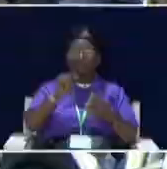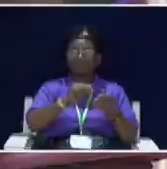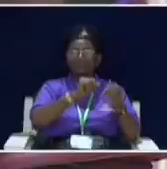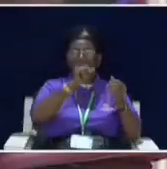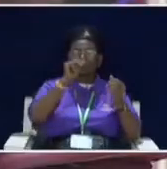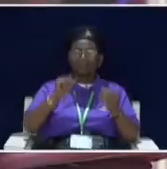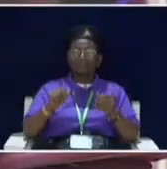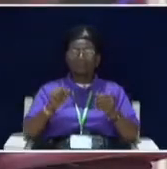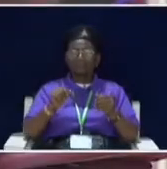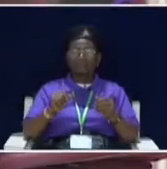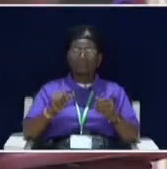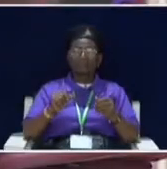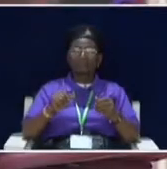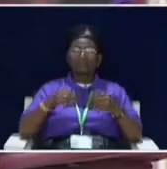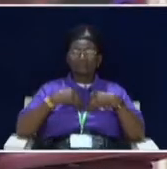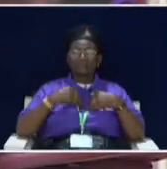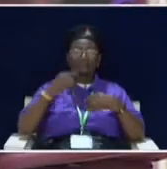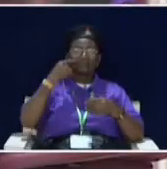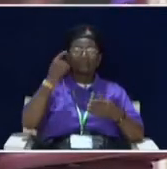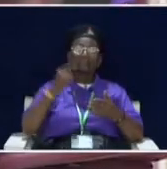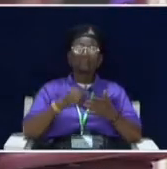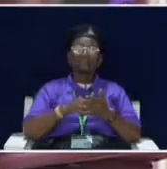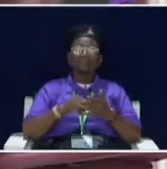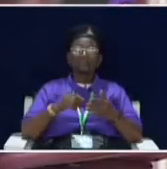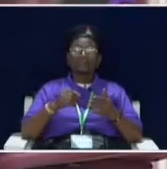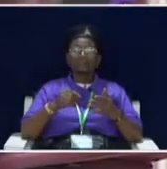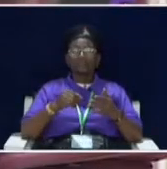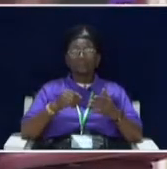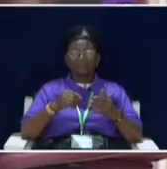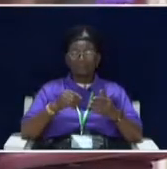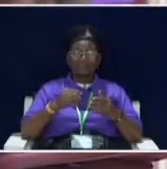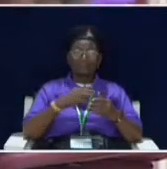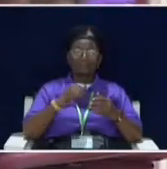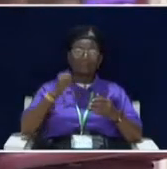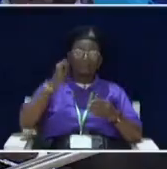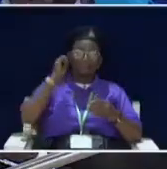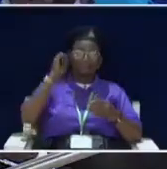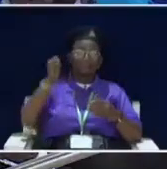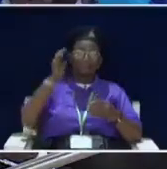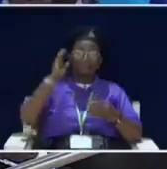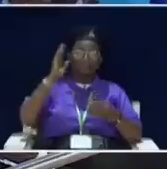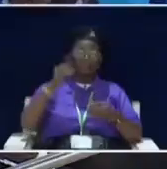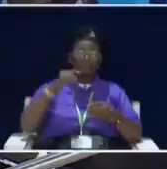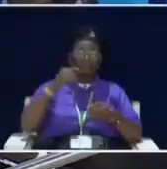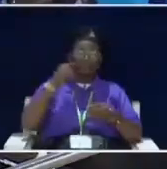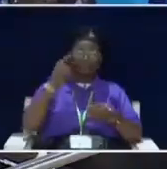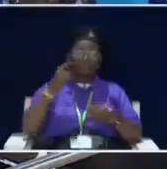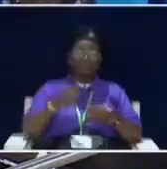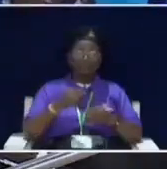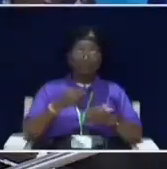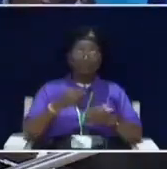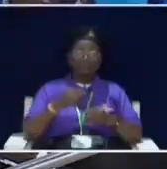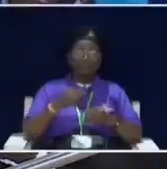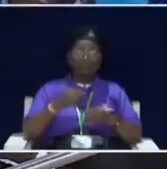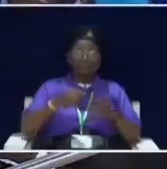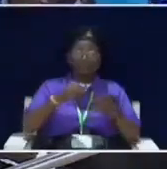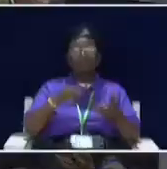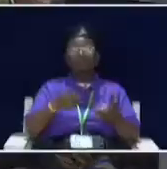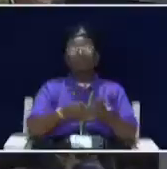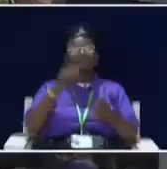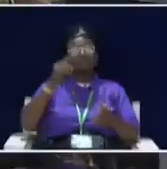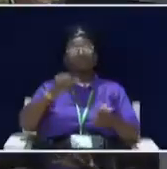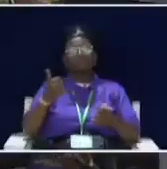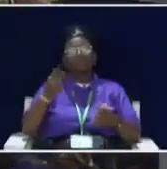someone. Olorun ti fiyese nikan ni ilale yi. And is going to notice another one. Yo si tun fiyese lomi na.